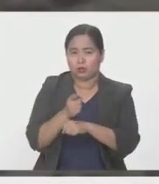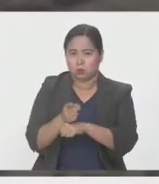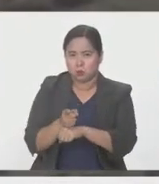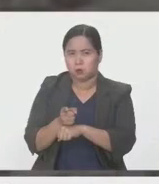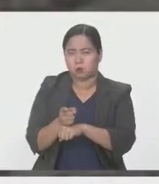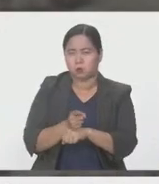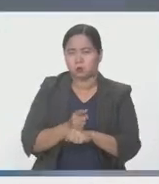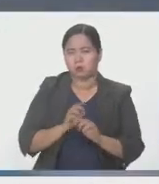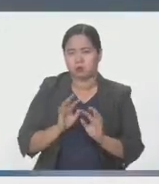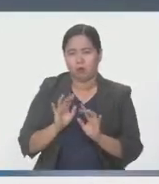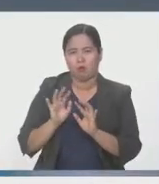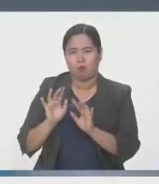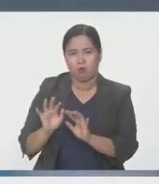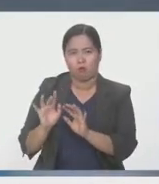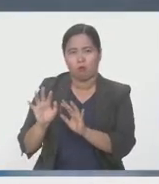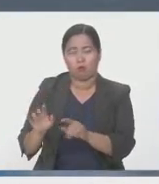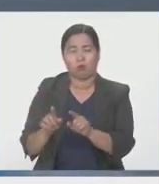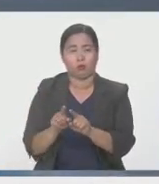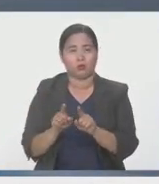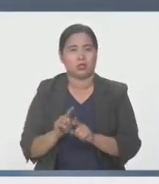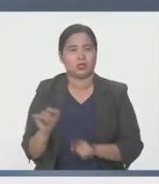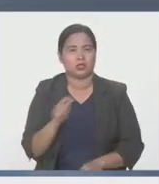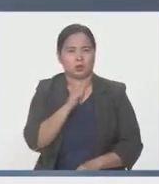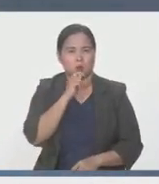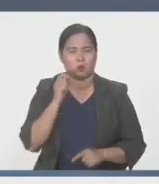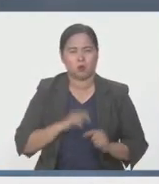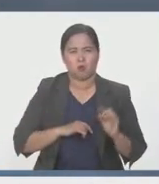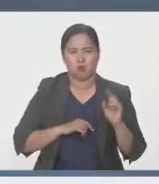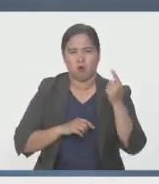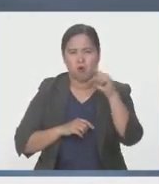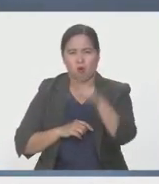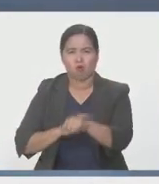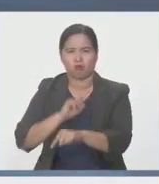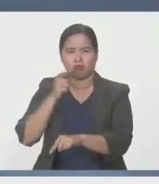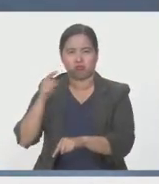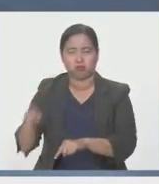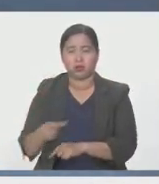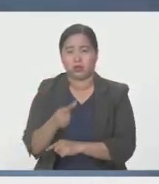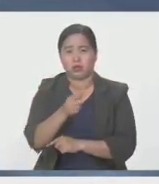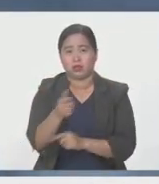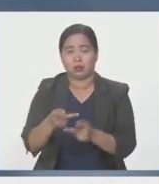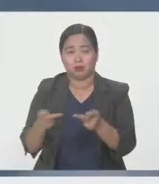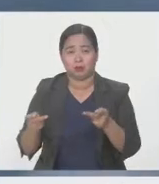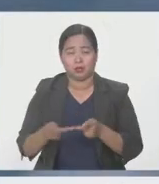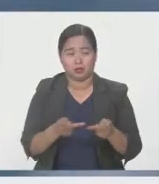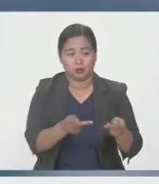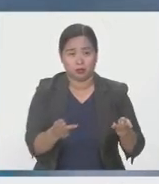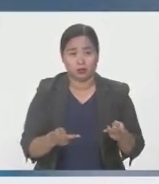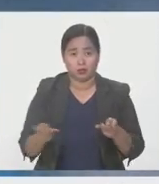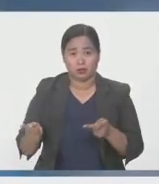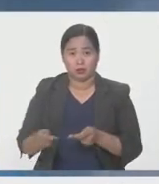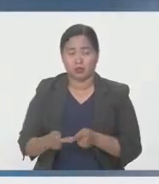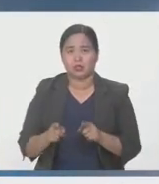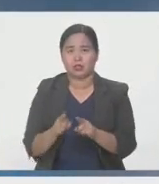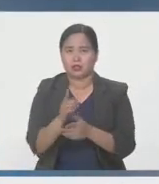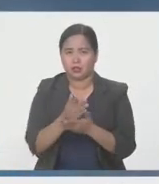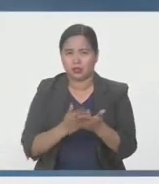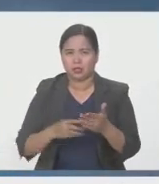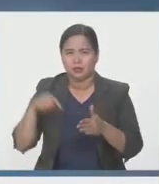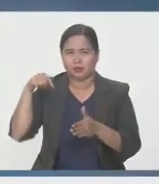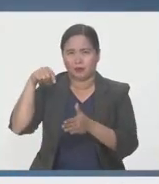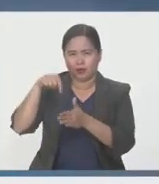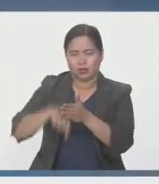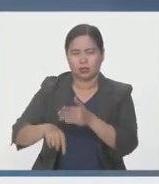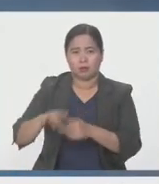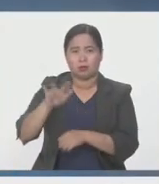the border. Ukraine also launched a massive drone attack against at least 10 Russian territories, with some drones reaching deep into